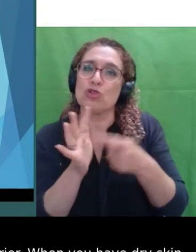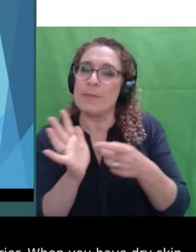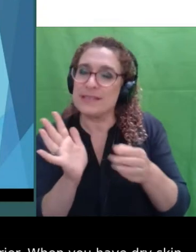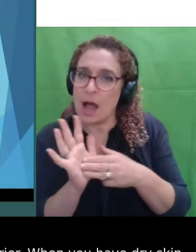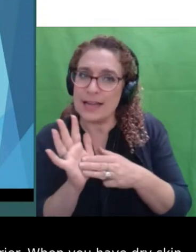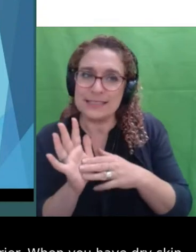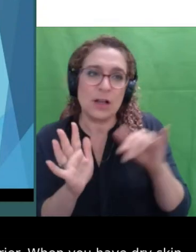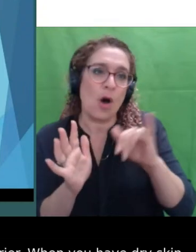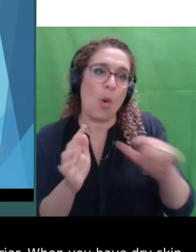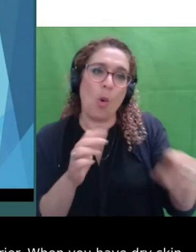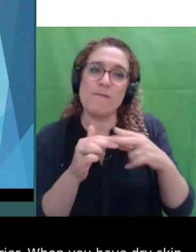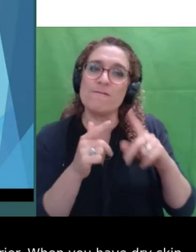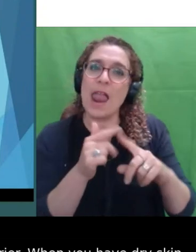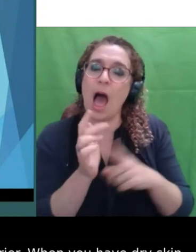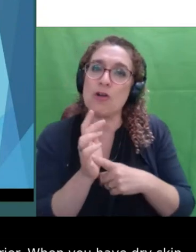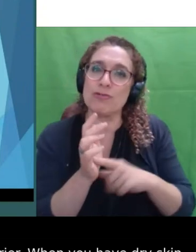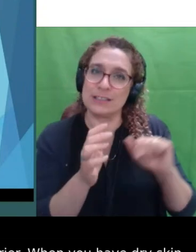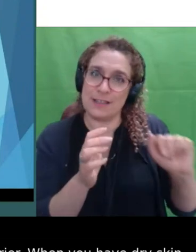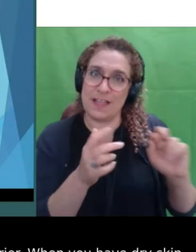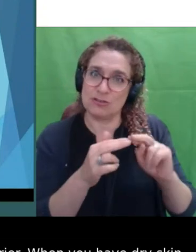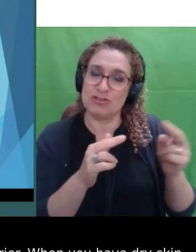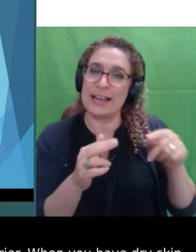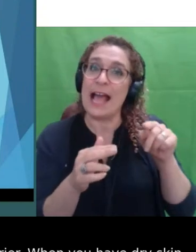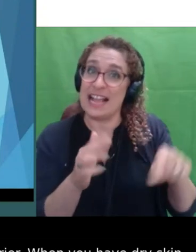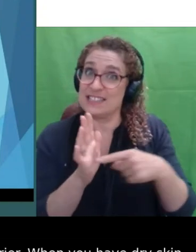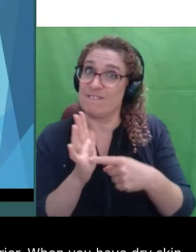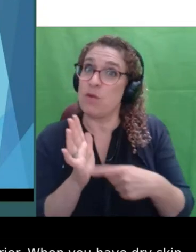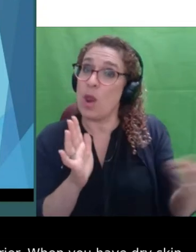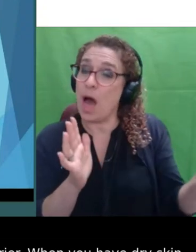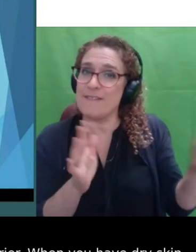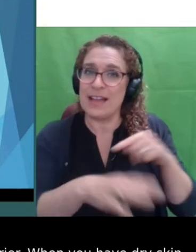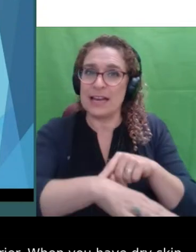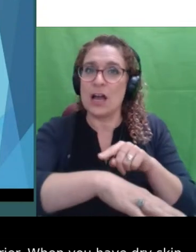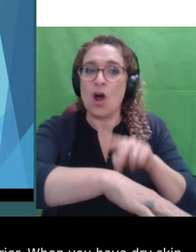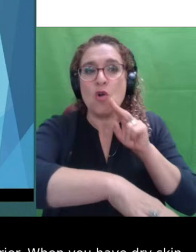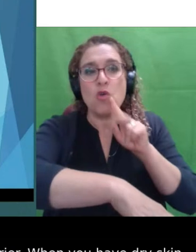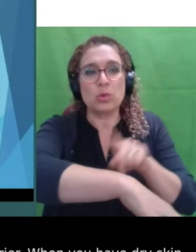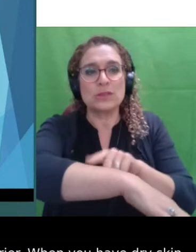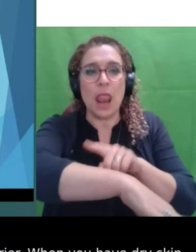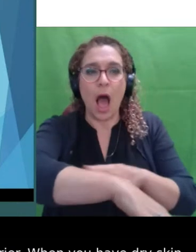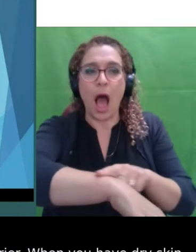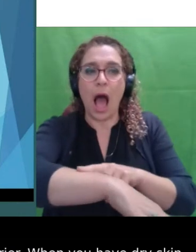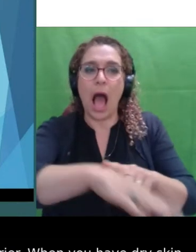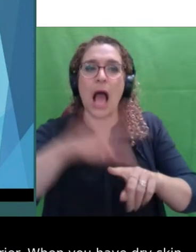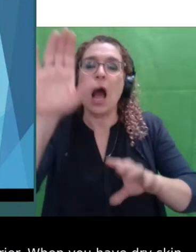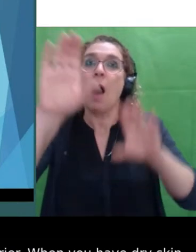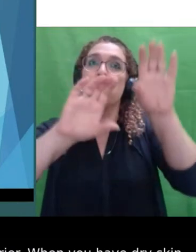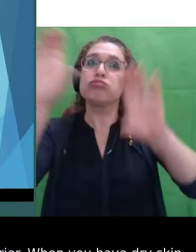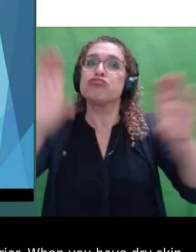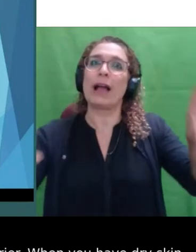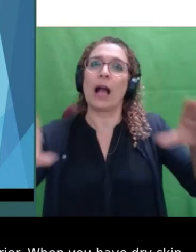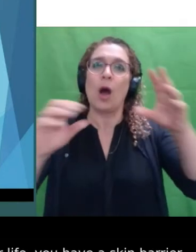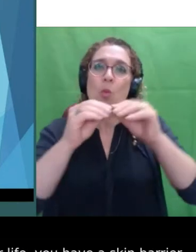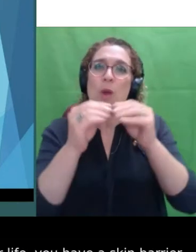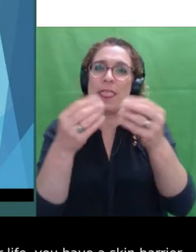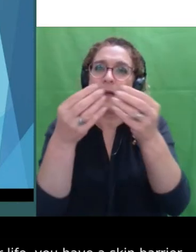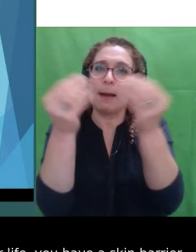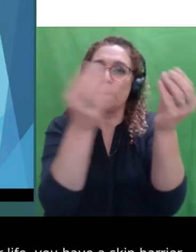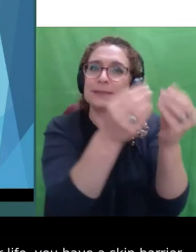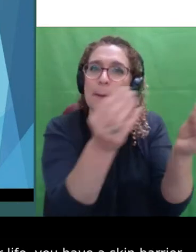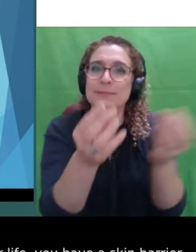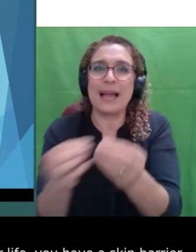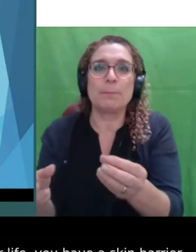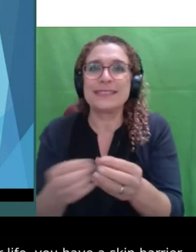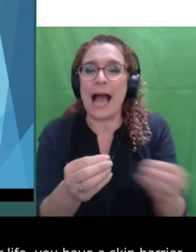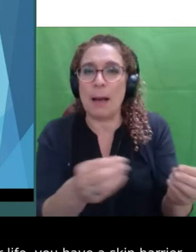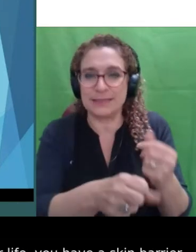life you have a skin barrier looks much more like a broken down brick wall so the corneal sides shrink and shrivel and cause